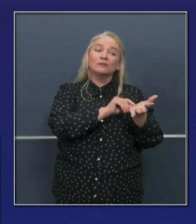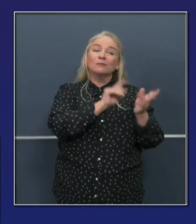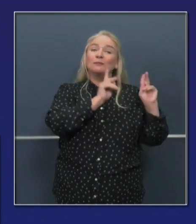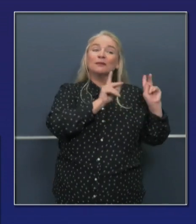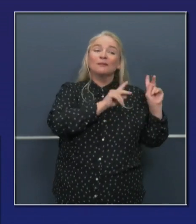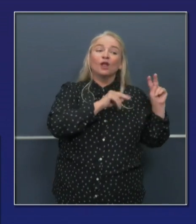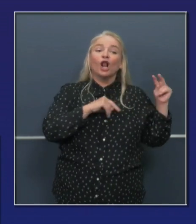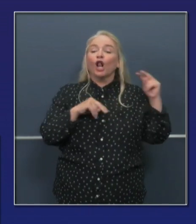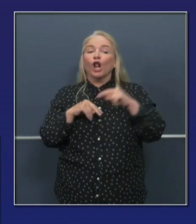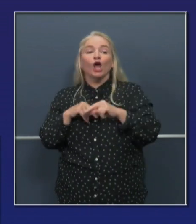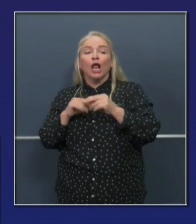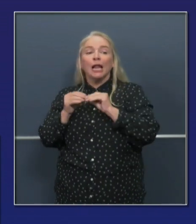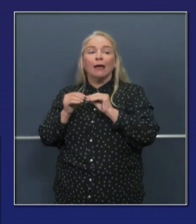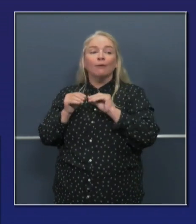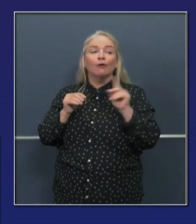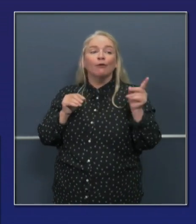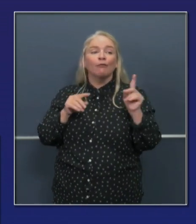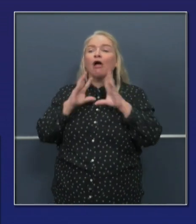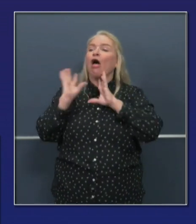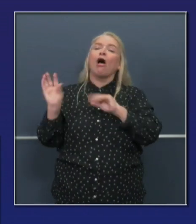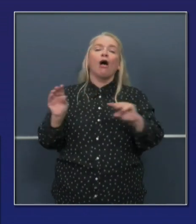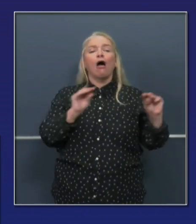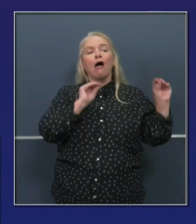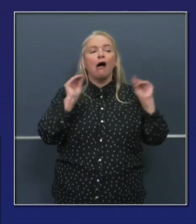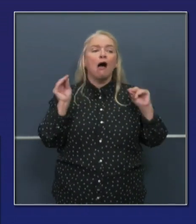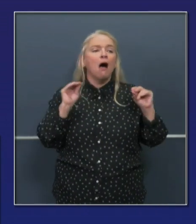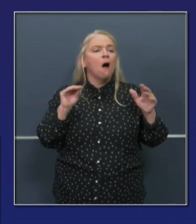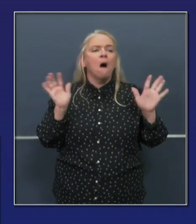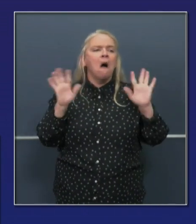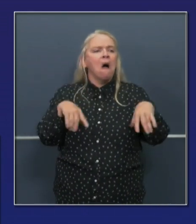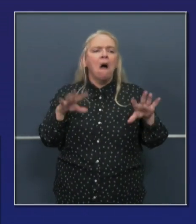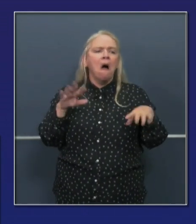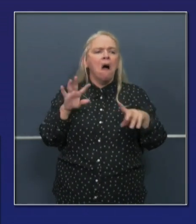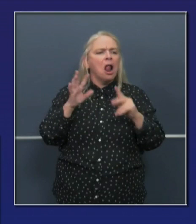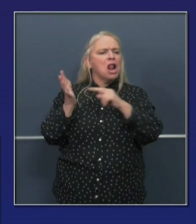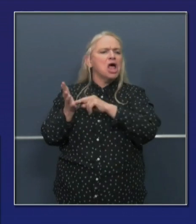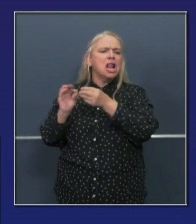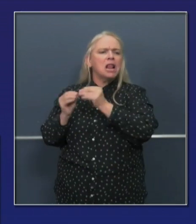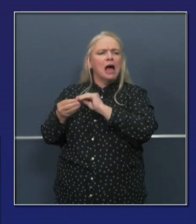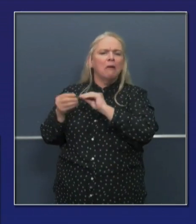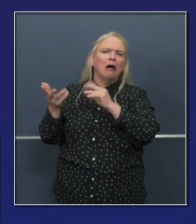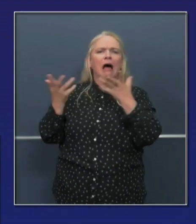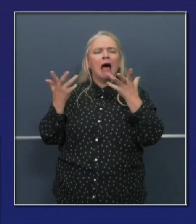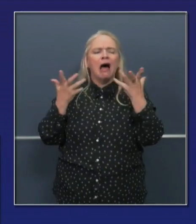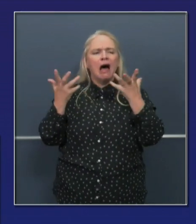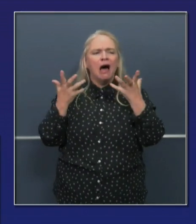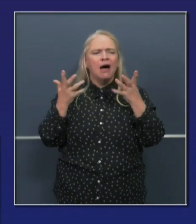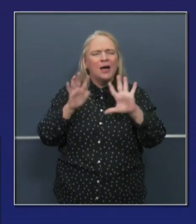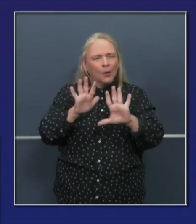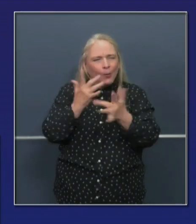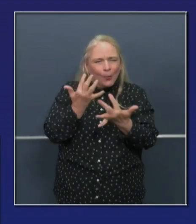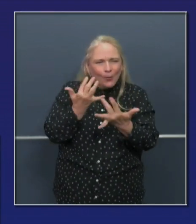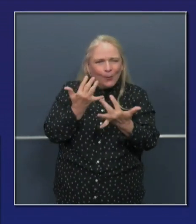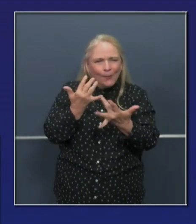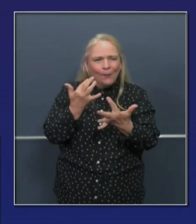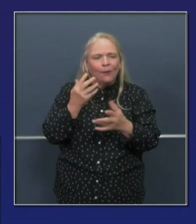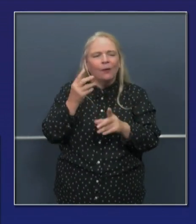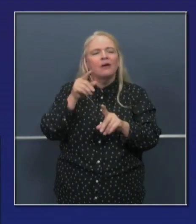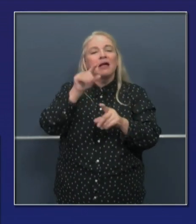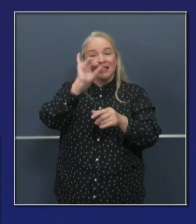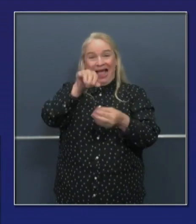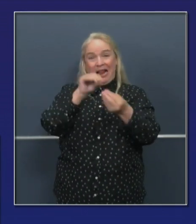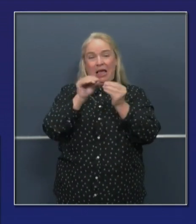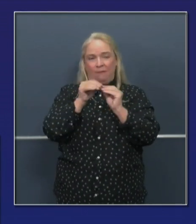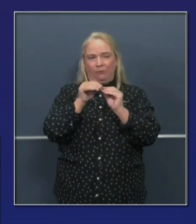you responsibly will condition a recognition of the note that we put on this slide, that the number includes a backlog